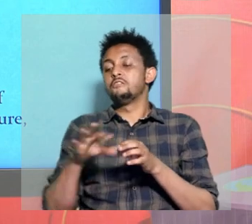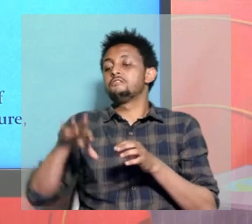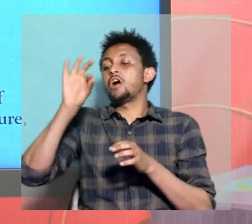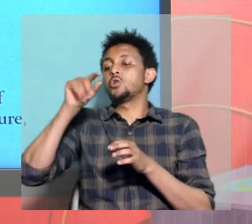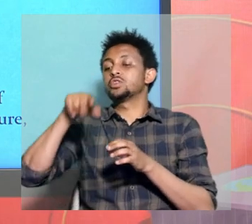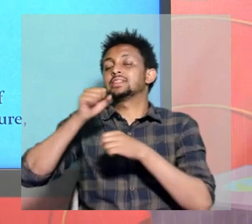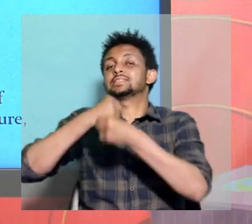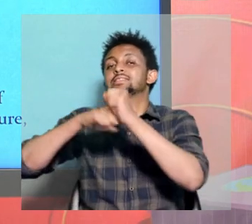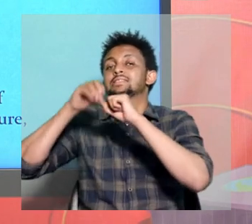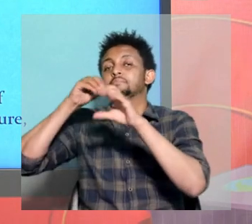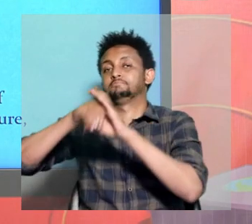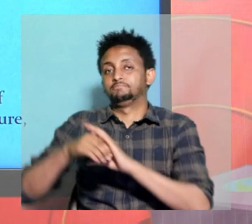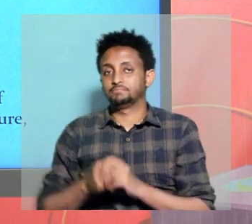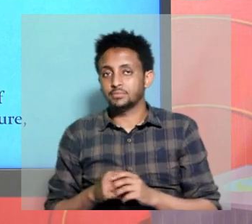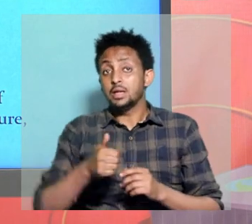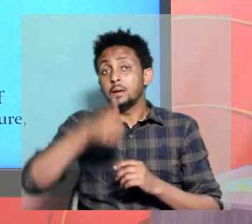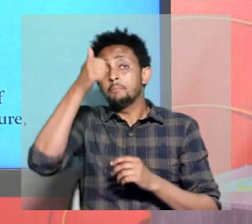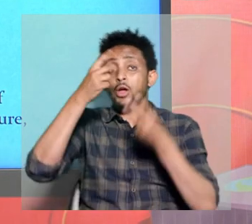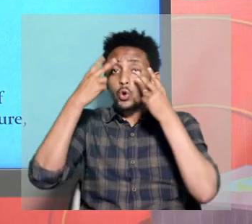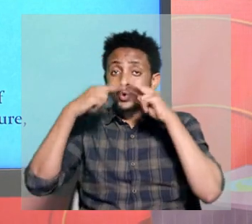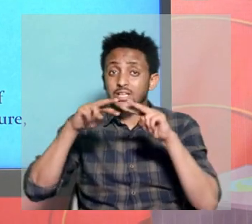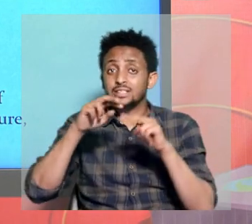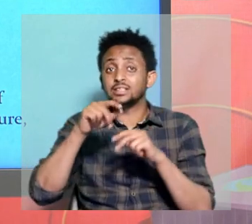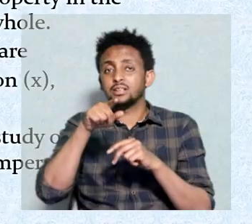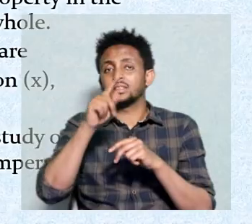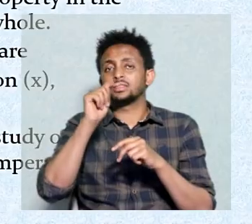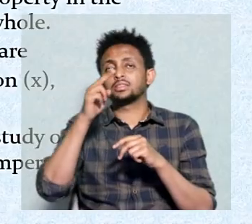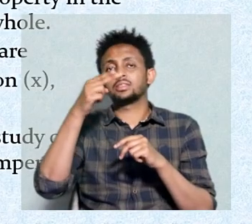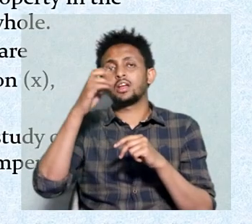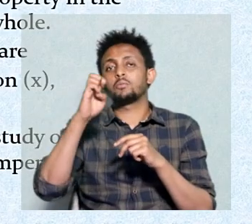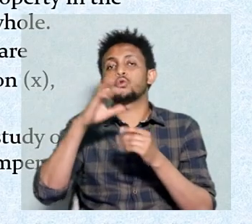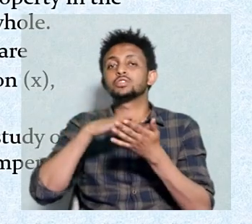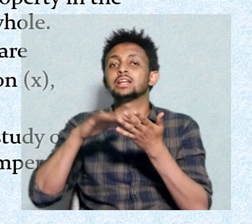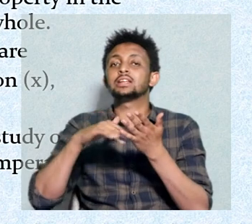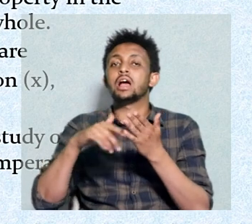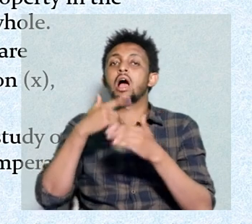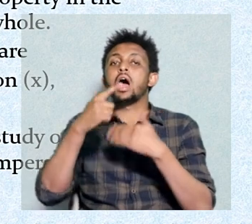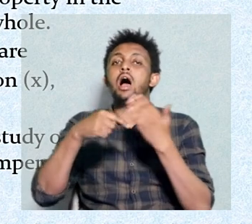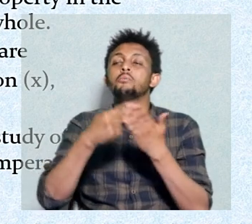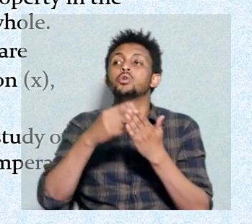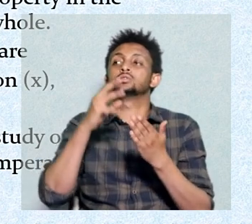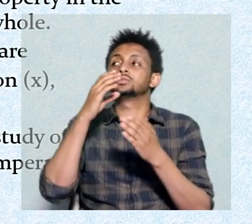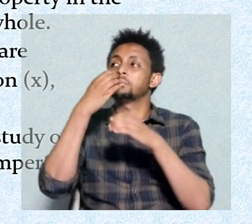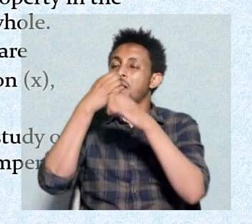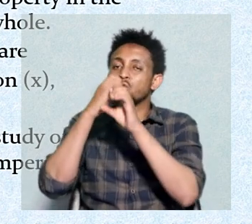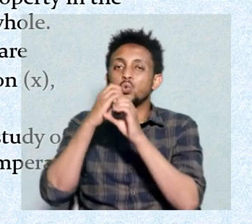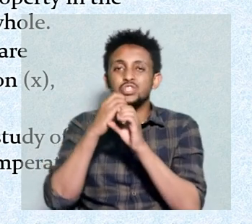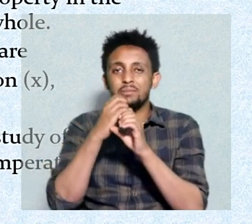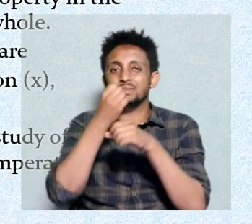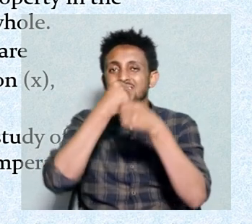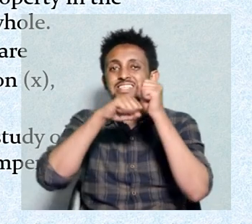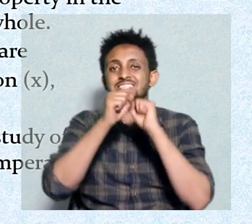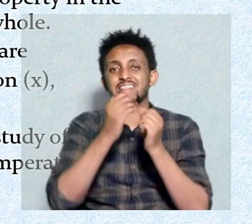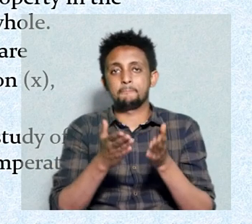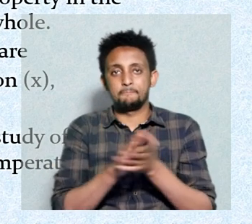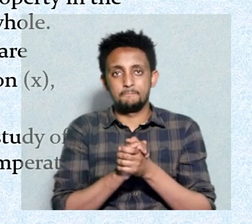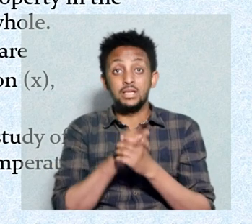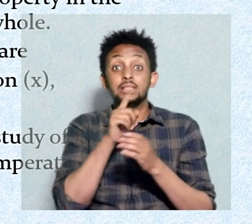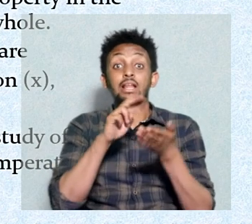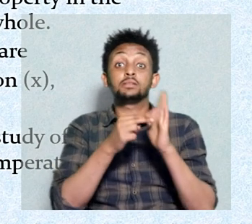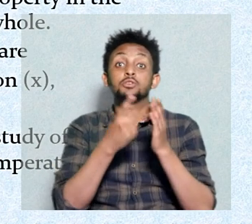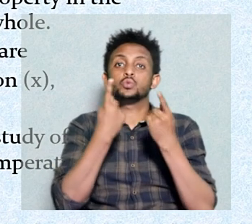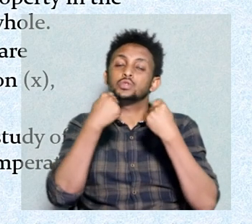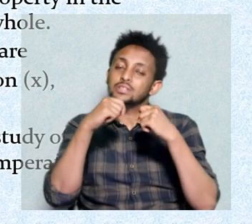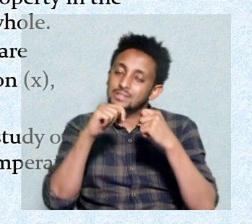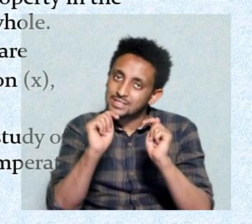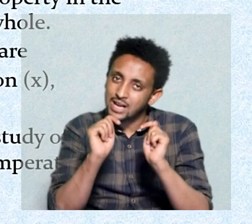system. Therefore, our main concern under thermodynamics is to study about the macroscopic property of a system. That means we